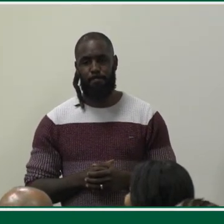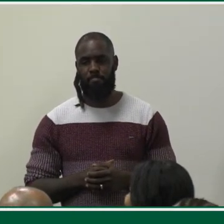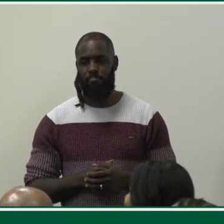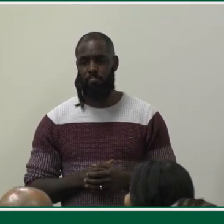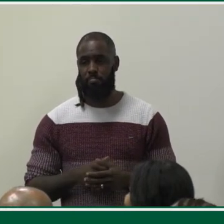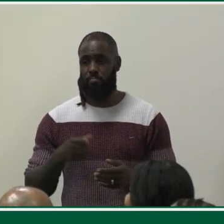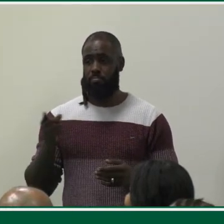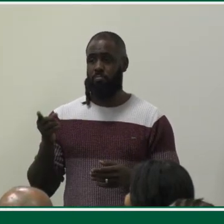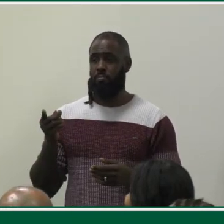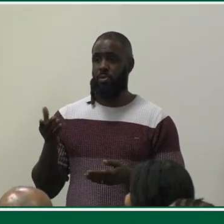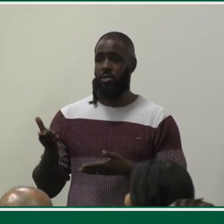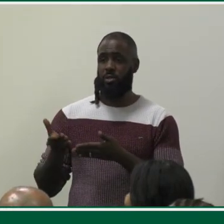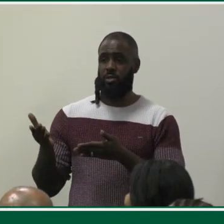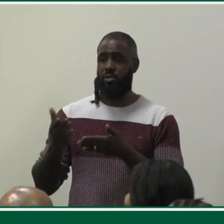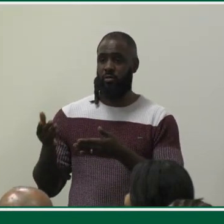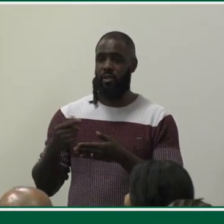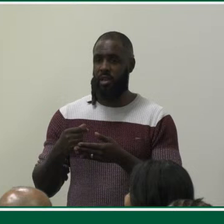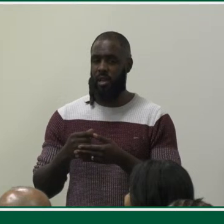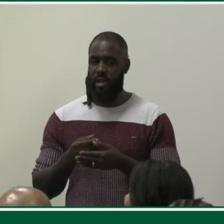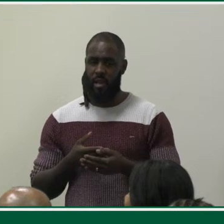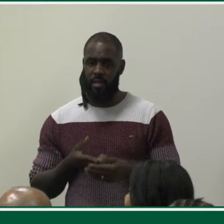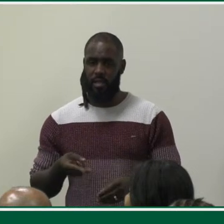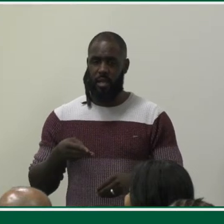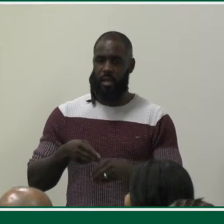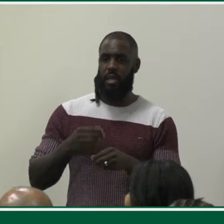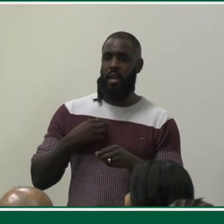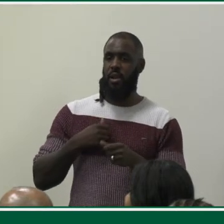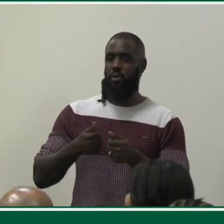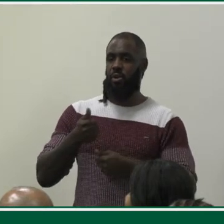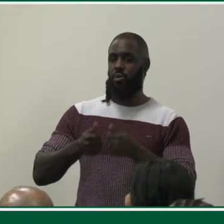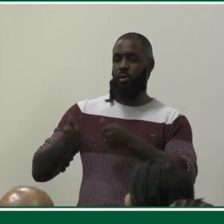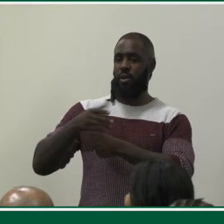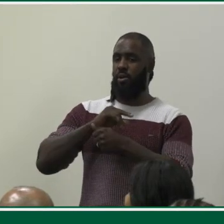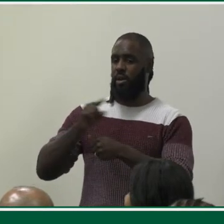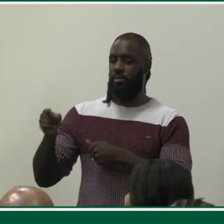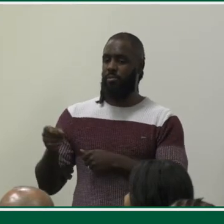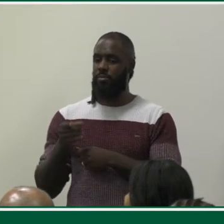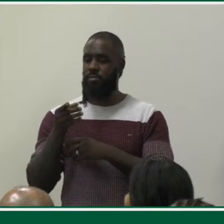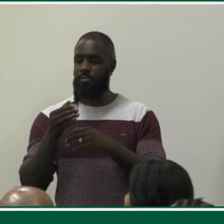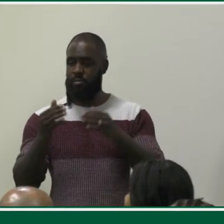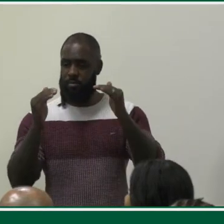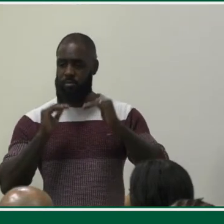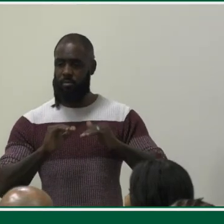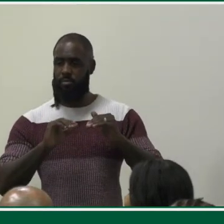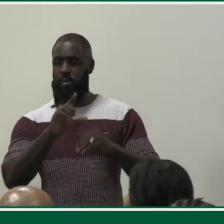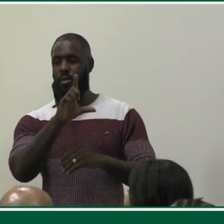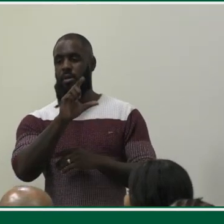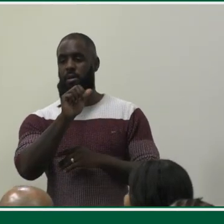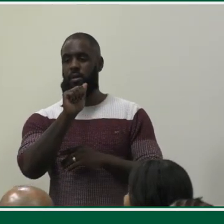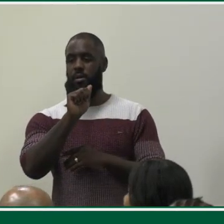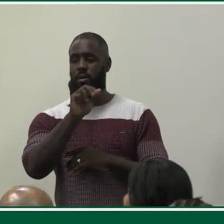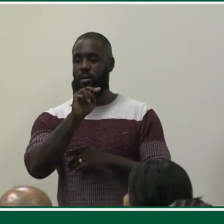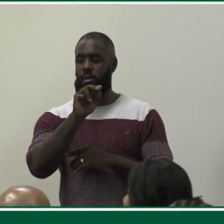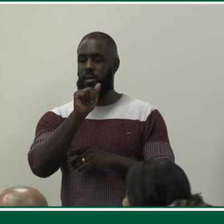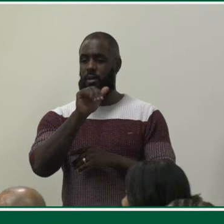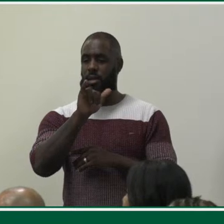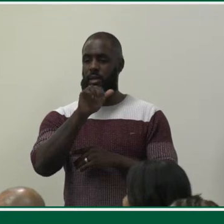Who is serving as our inaugural director, and Dr. Ati is our inaugural Dean of Students. You have Linnea Lewis.